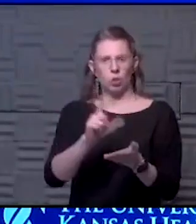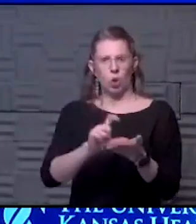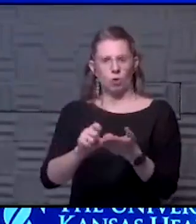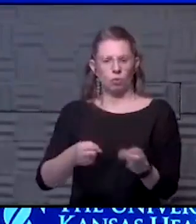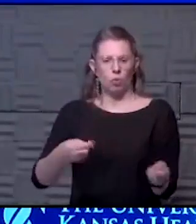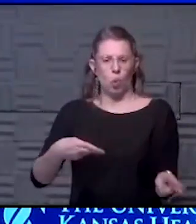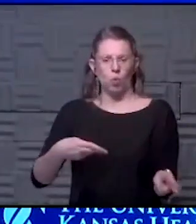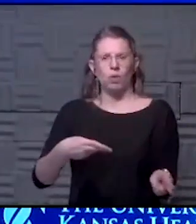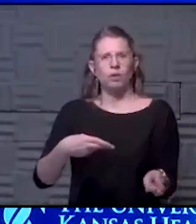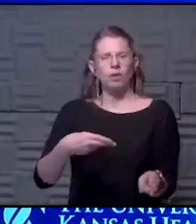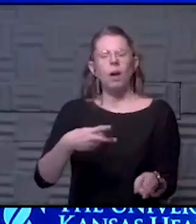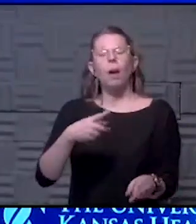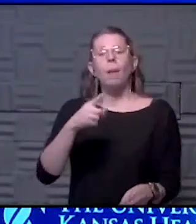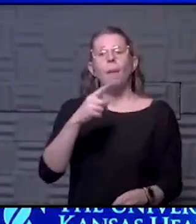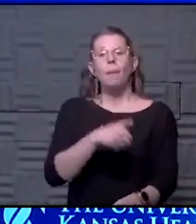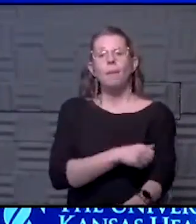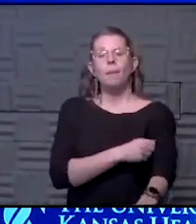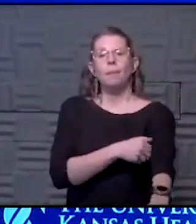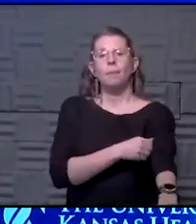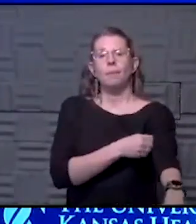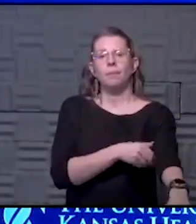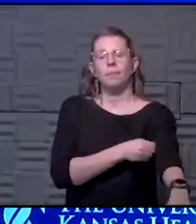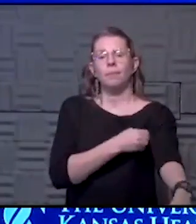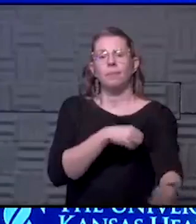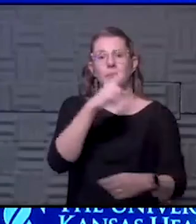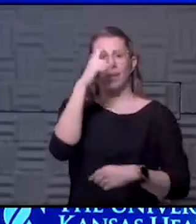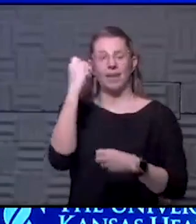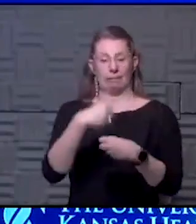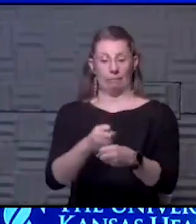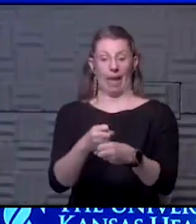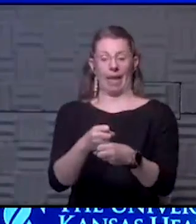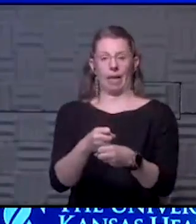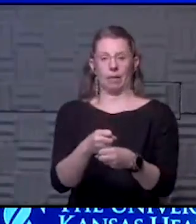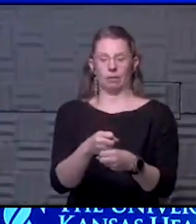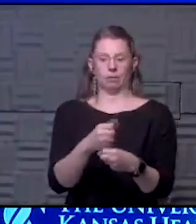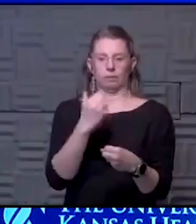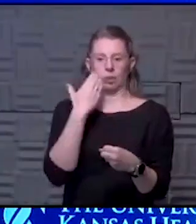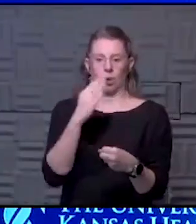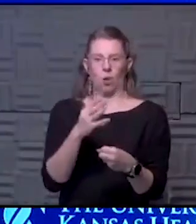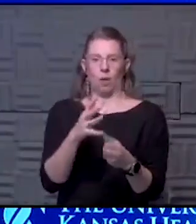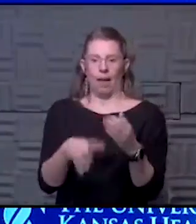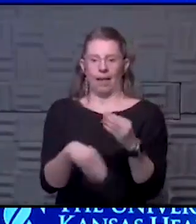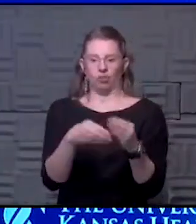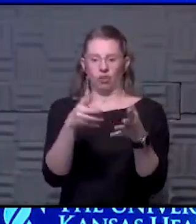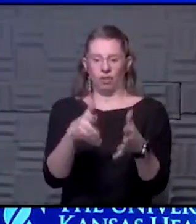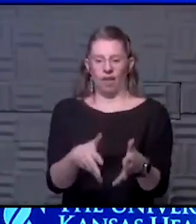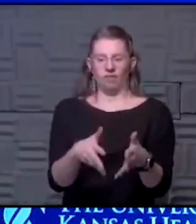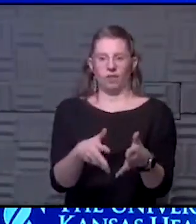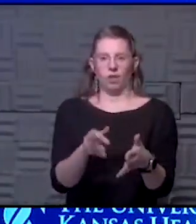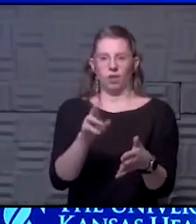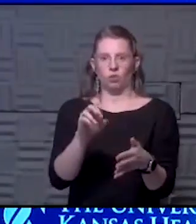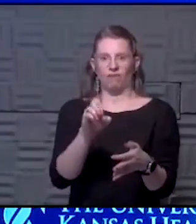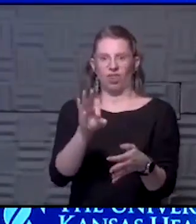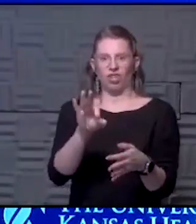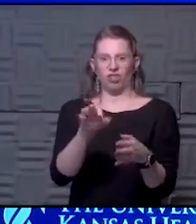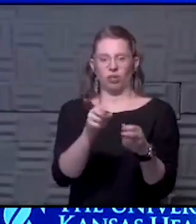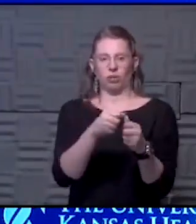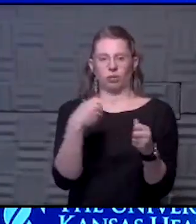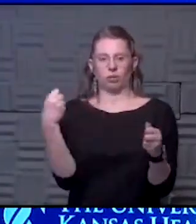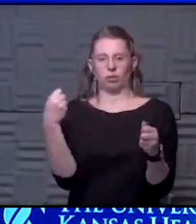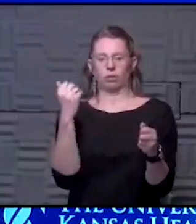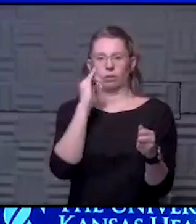far, and those were both because they got made and we didn't think they were going to be, we didn't know that there were extra doses in the refrigerator, and we just didn't know, and that was just a